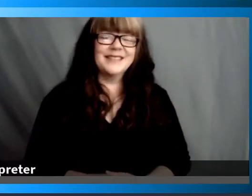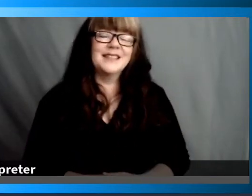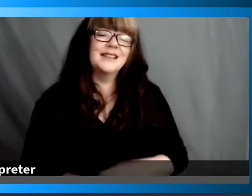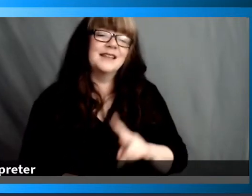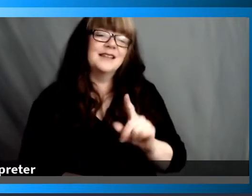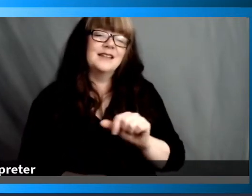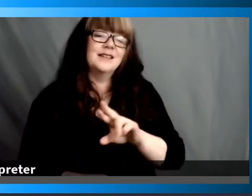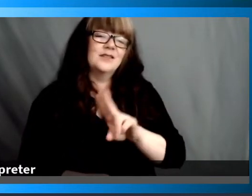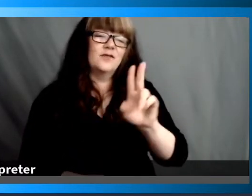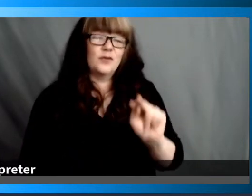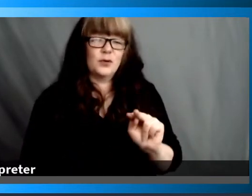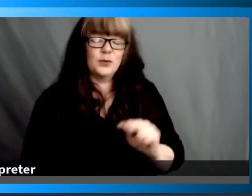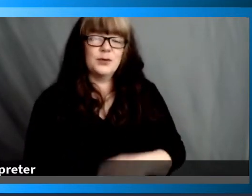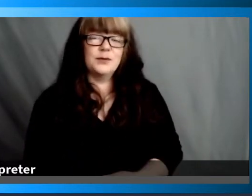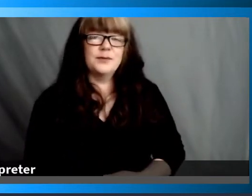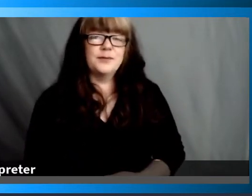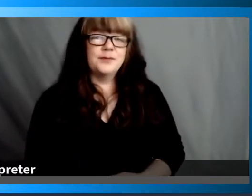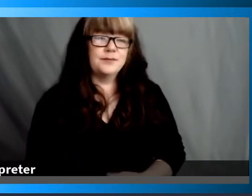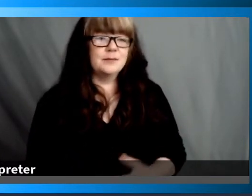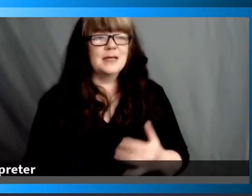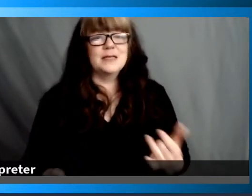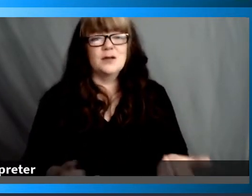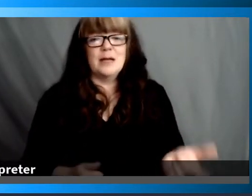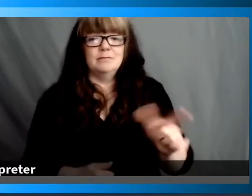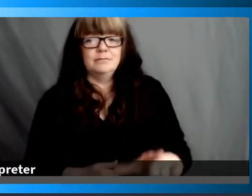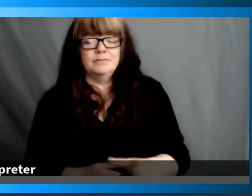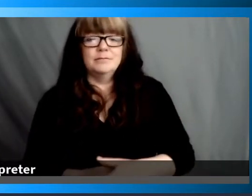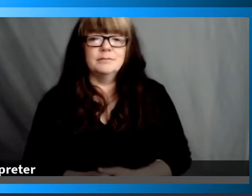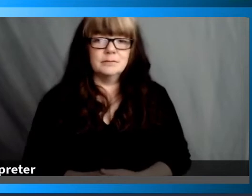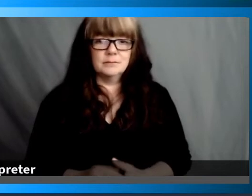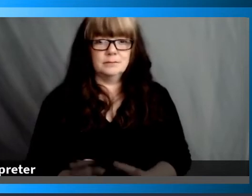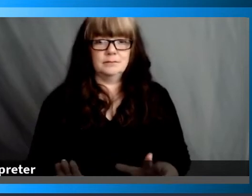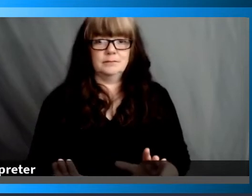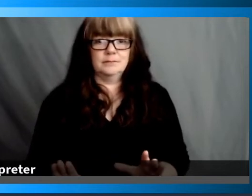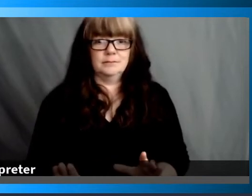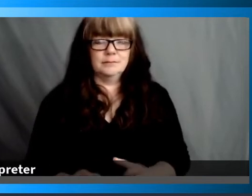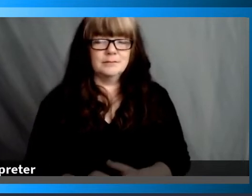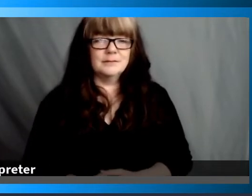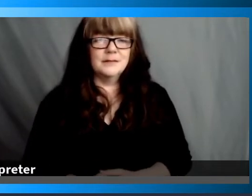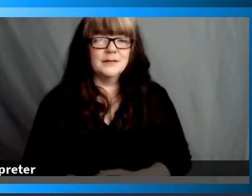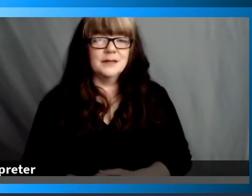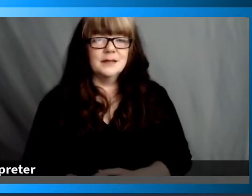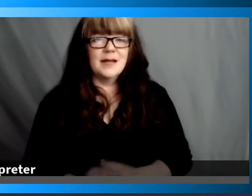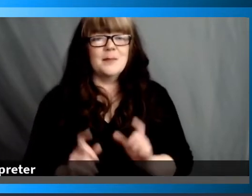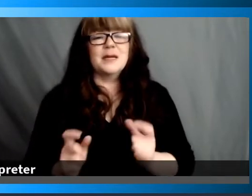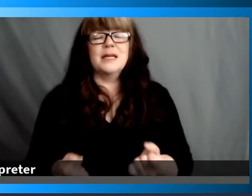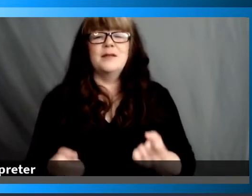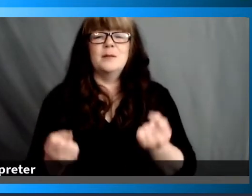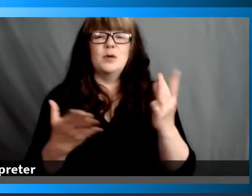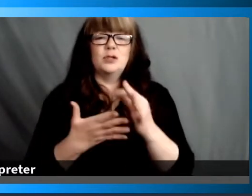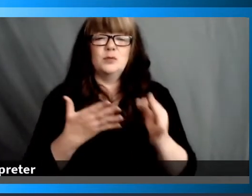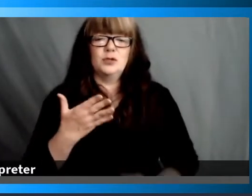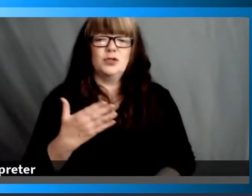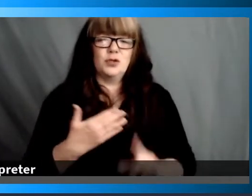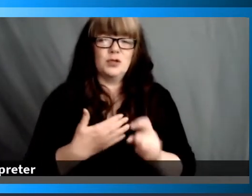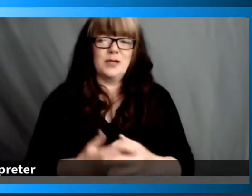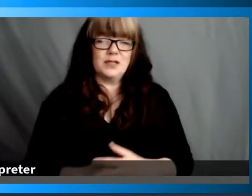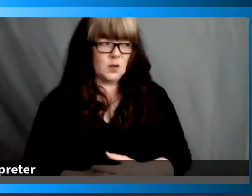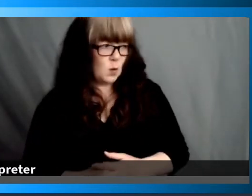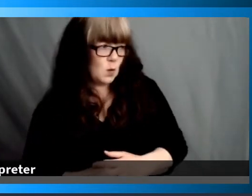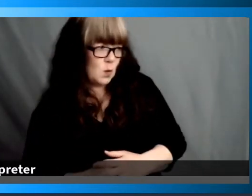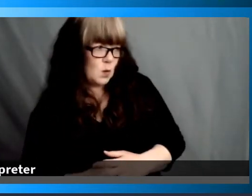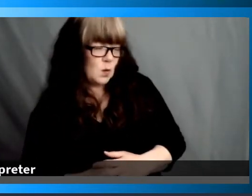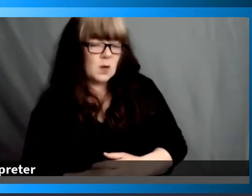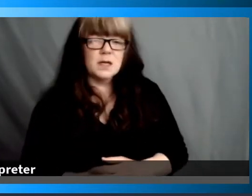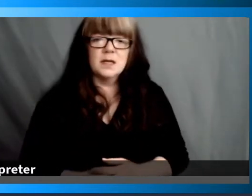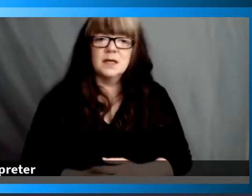Varun, we're taking a turn here. I'm going to give you multiple choice question. Ooh. All right. I'm